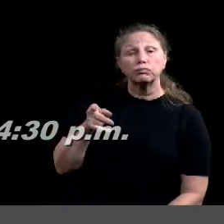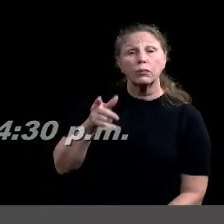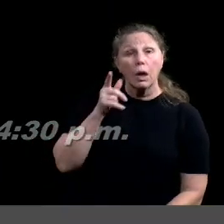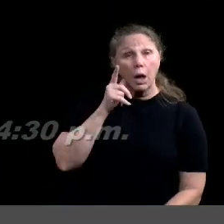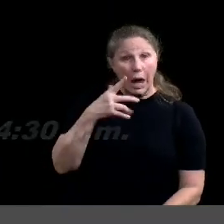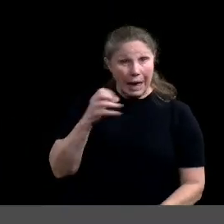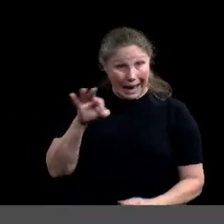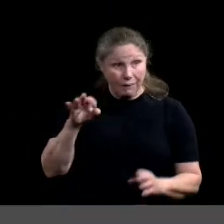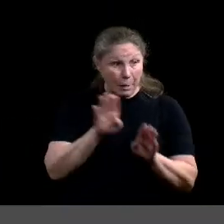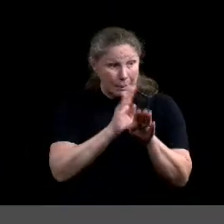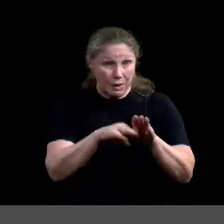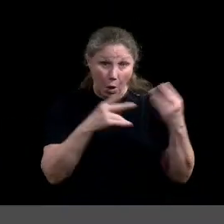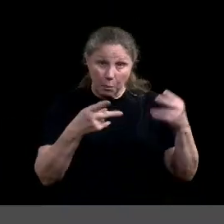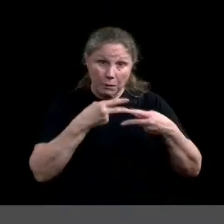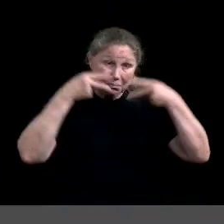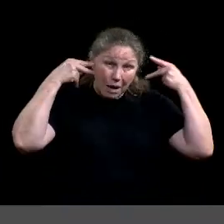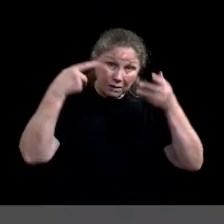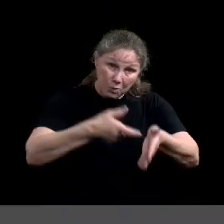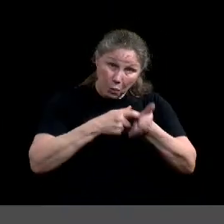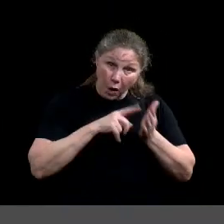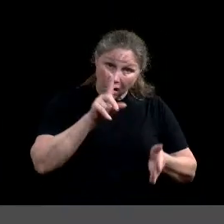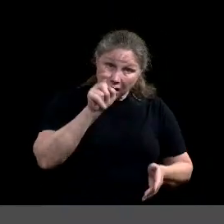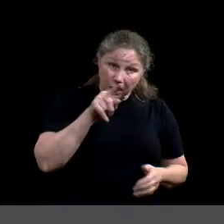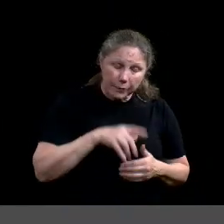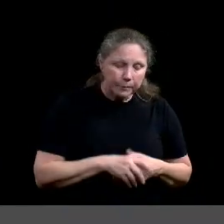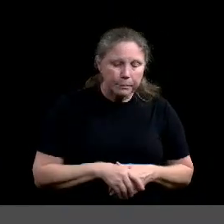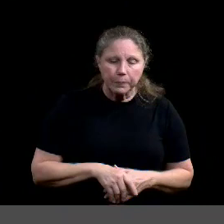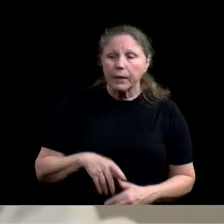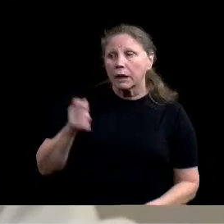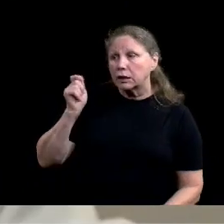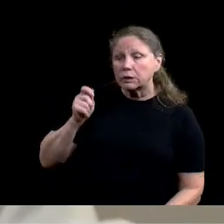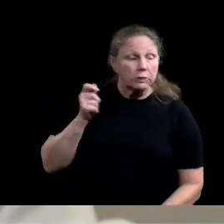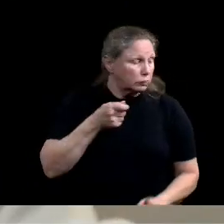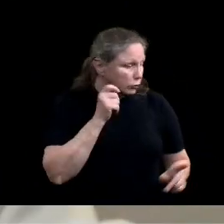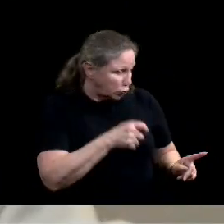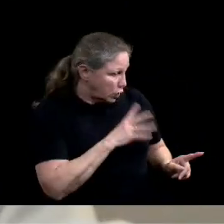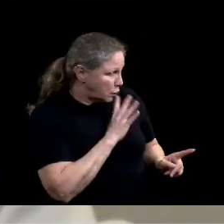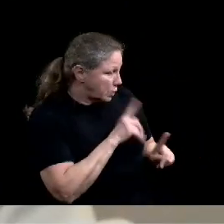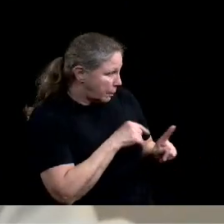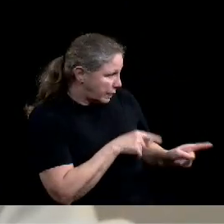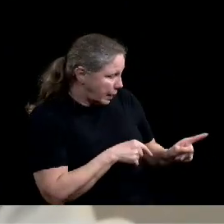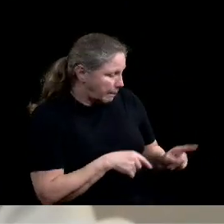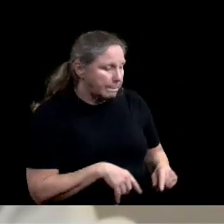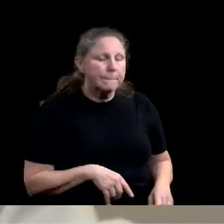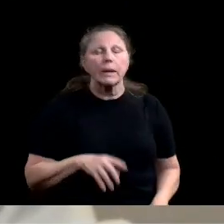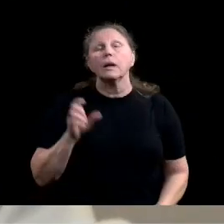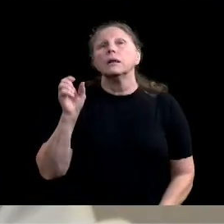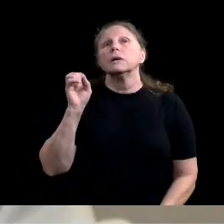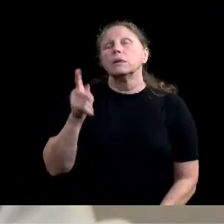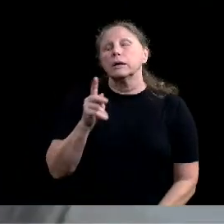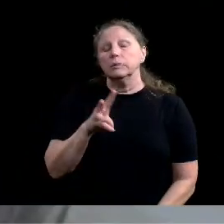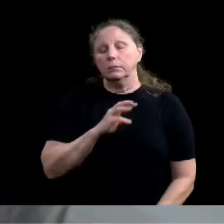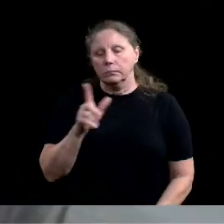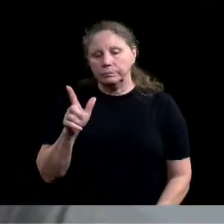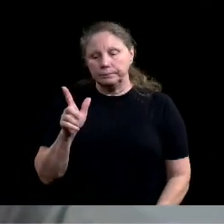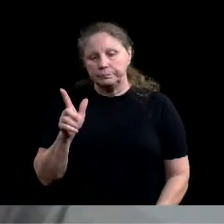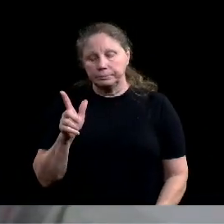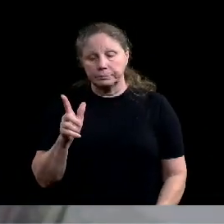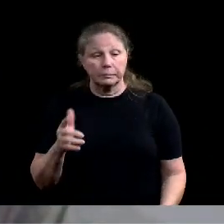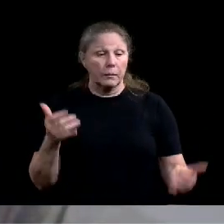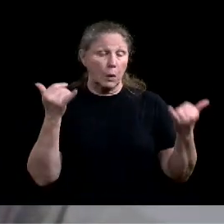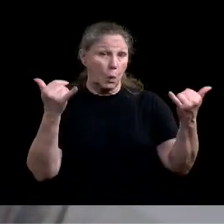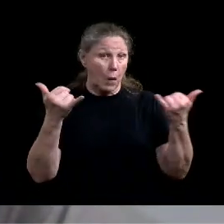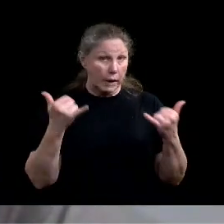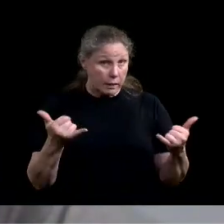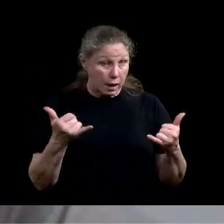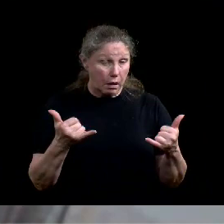Judge Felton, would you take that? Okay, we do not have a requirement to wear masks, although we strongly recommend